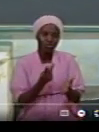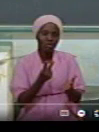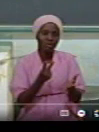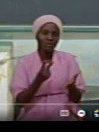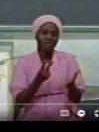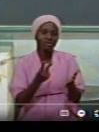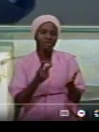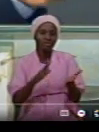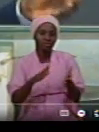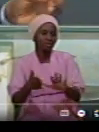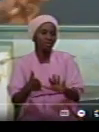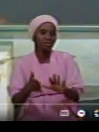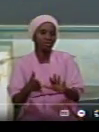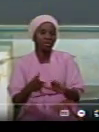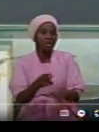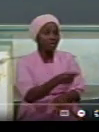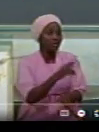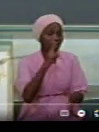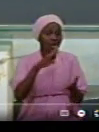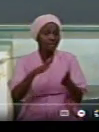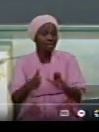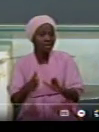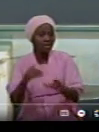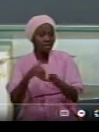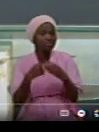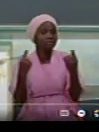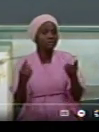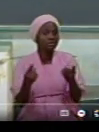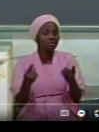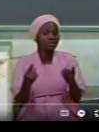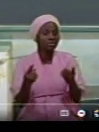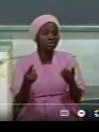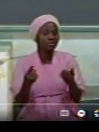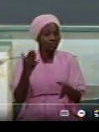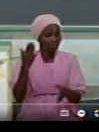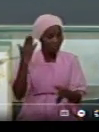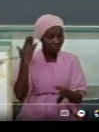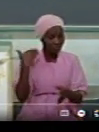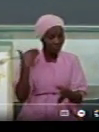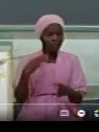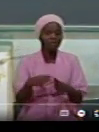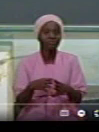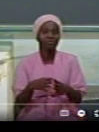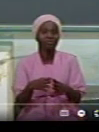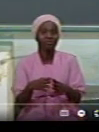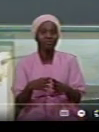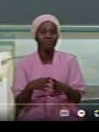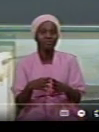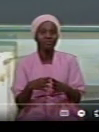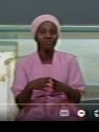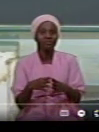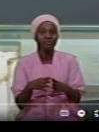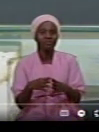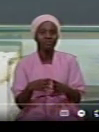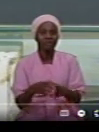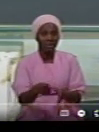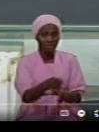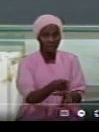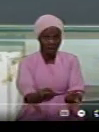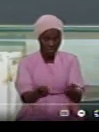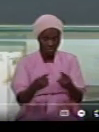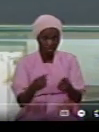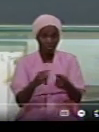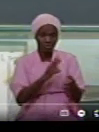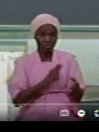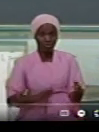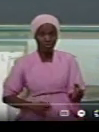twice dead, they were dead in sins and trespasses before. They came to Christ,